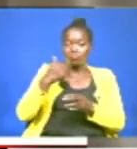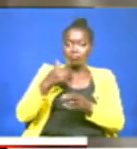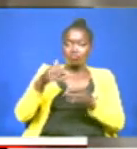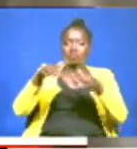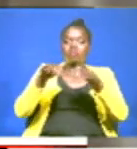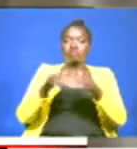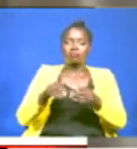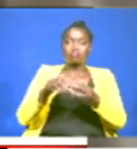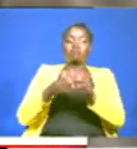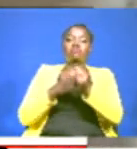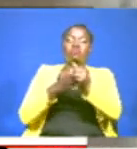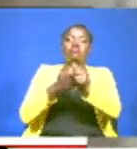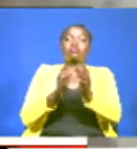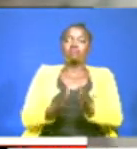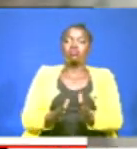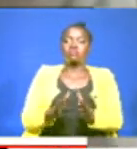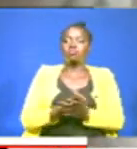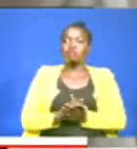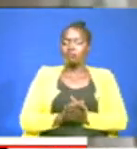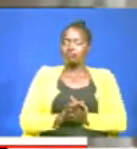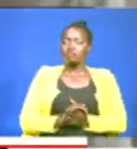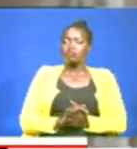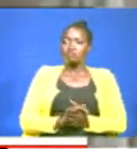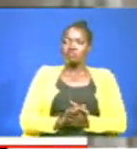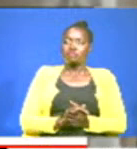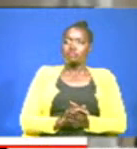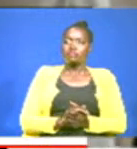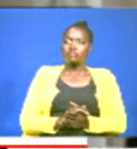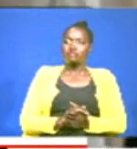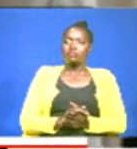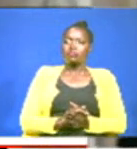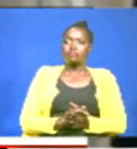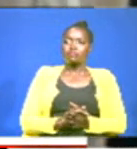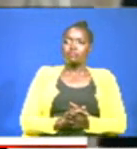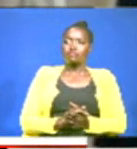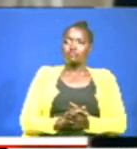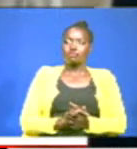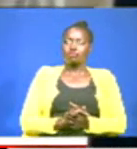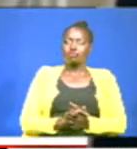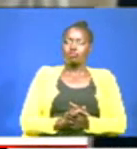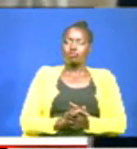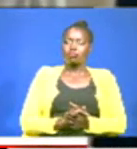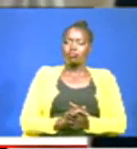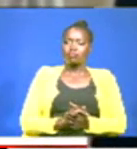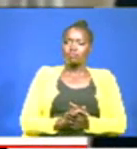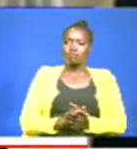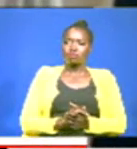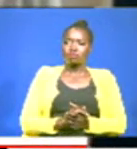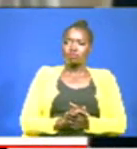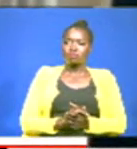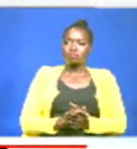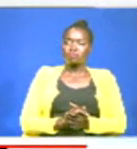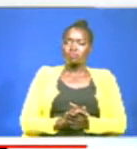predecessor. John Jacob Curia, Prime Edition.